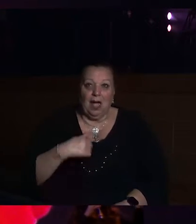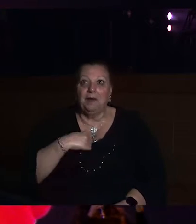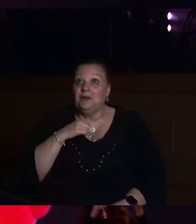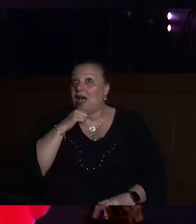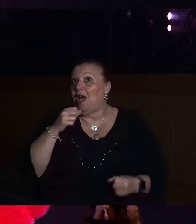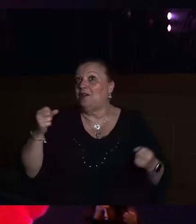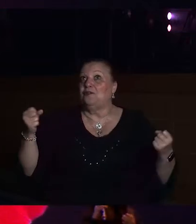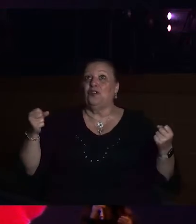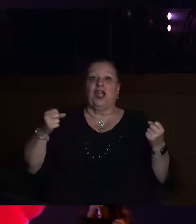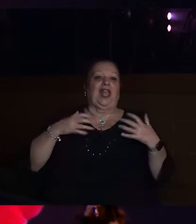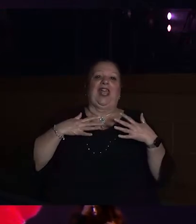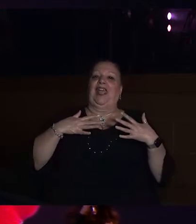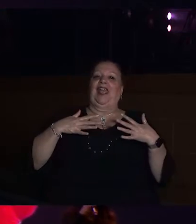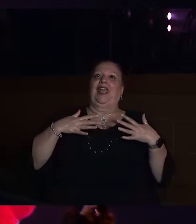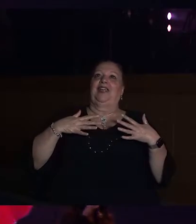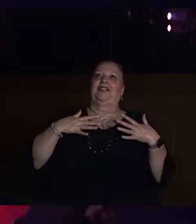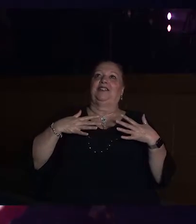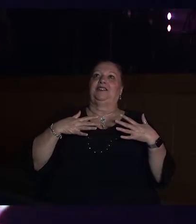I'm not